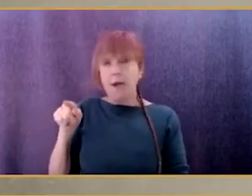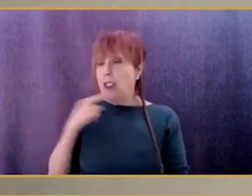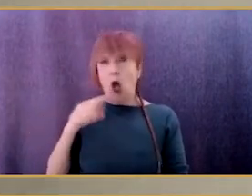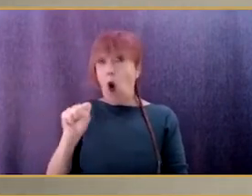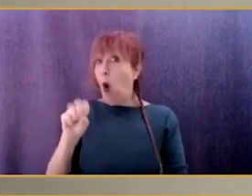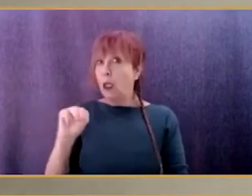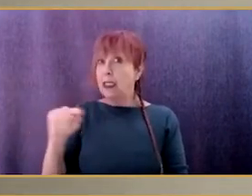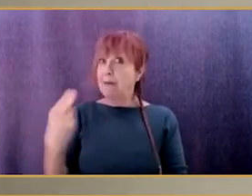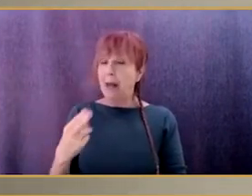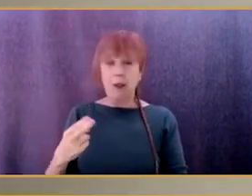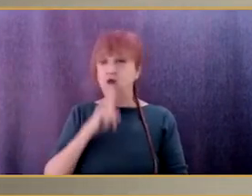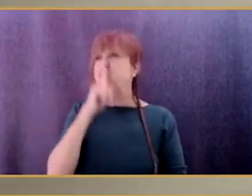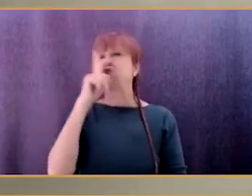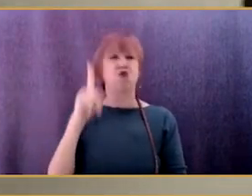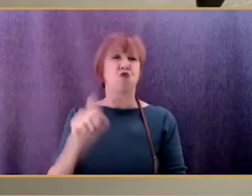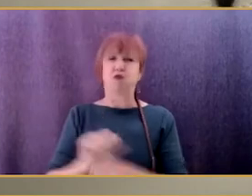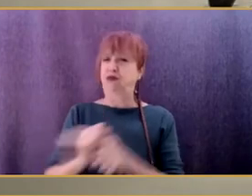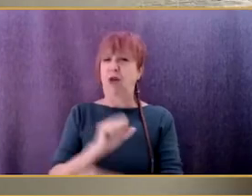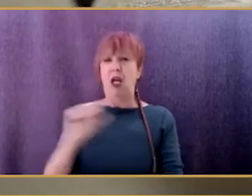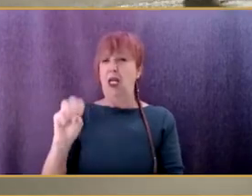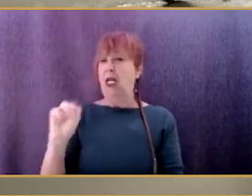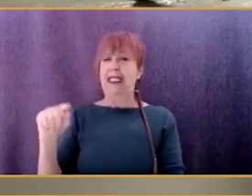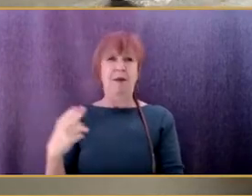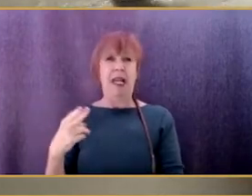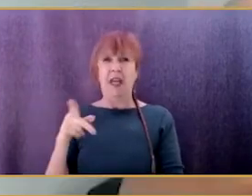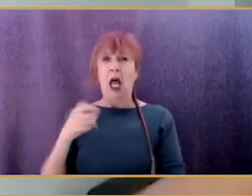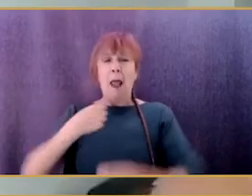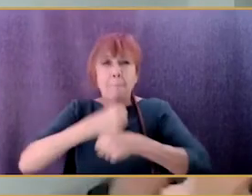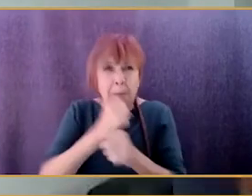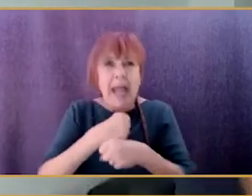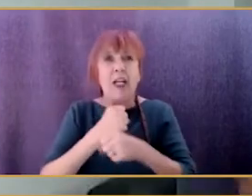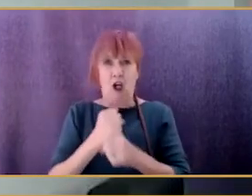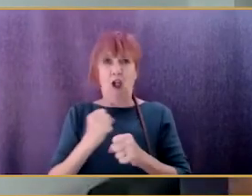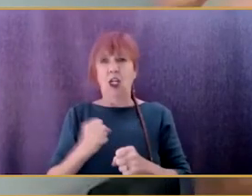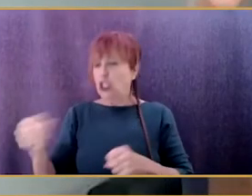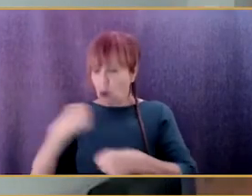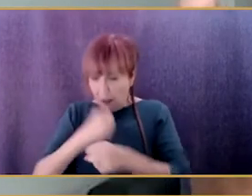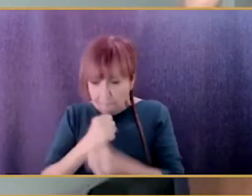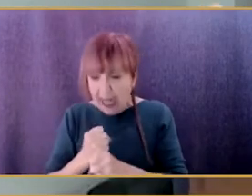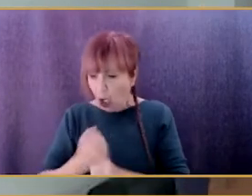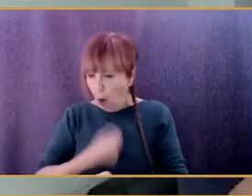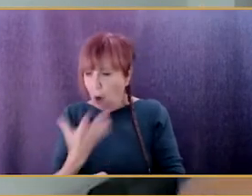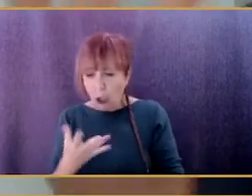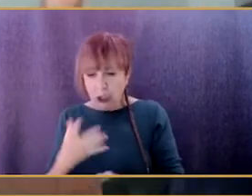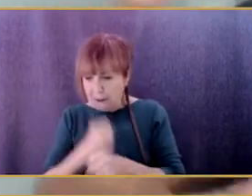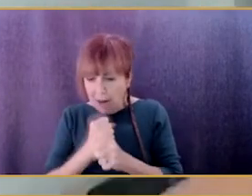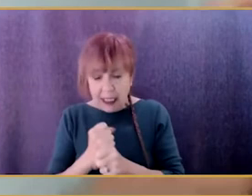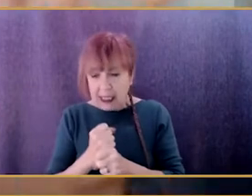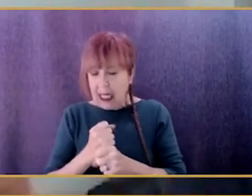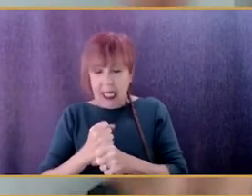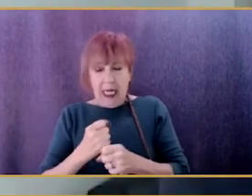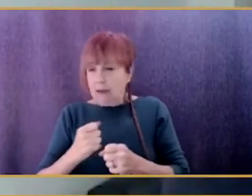blacksmith She just is constantly making these poems She's constantly redefining what the material can be So she does